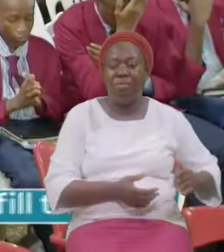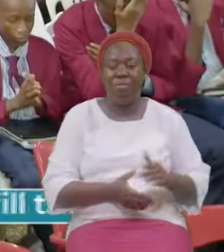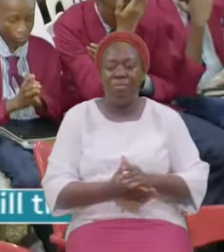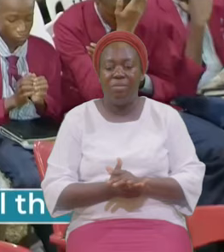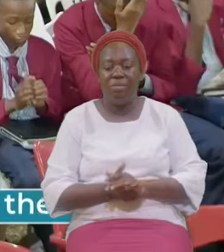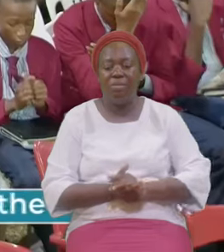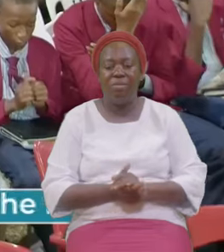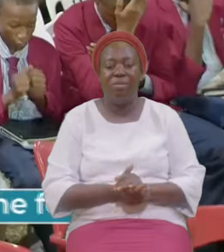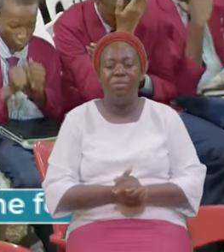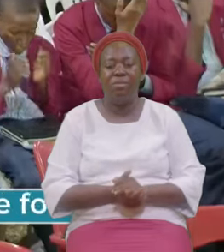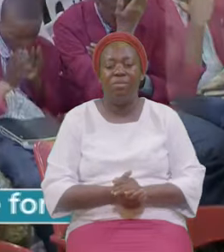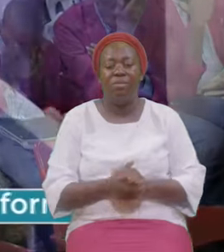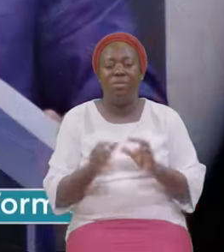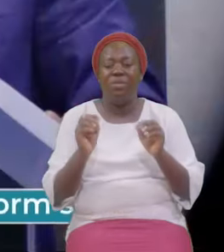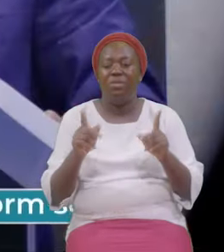All right.